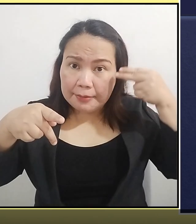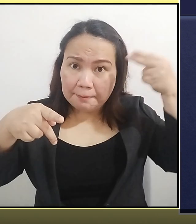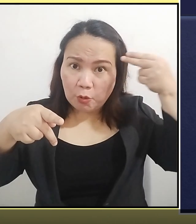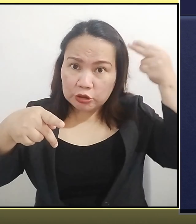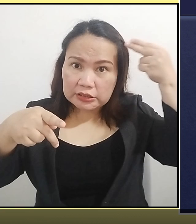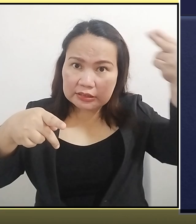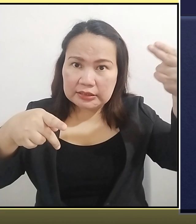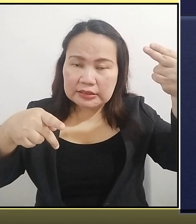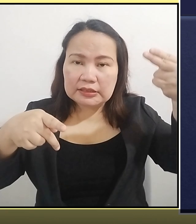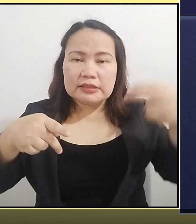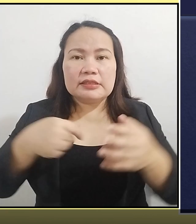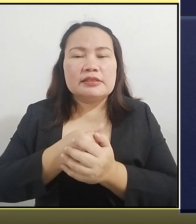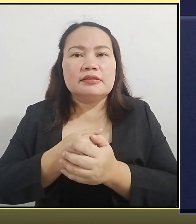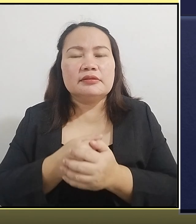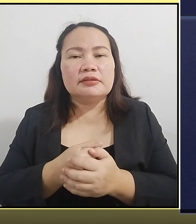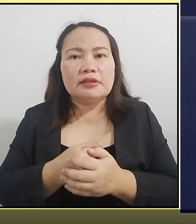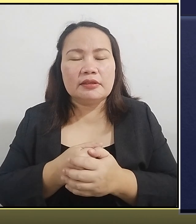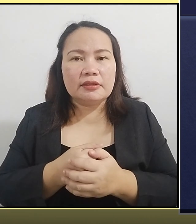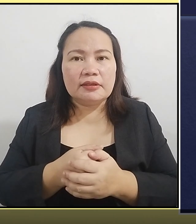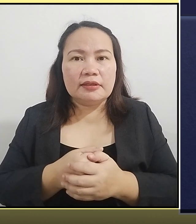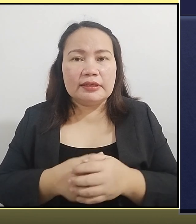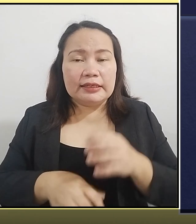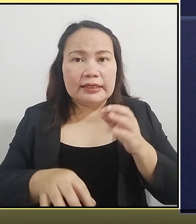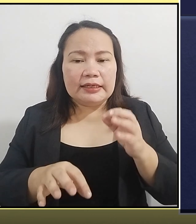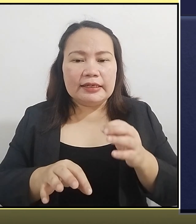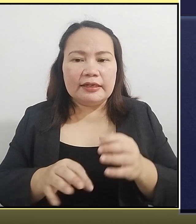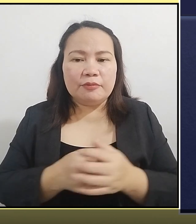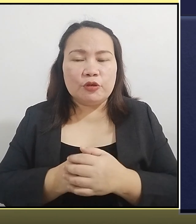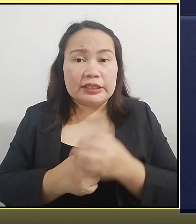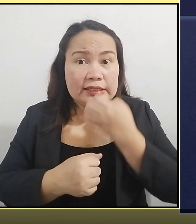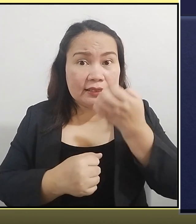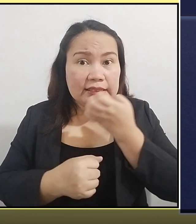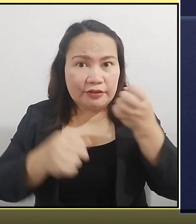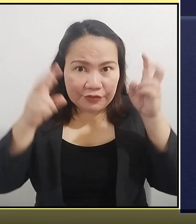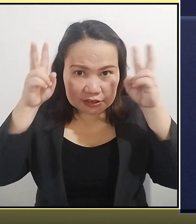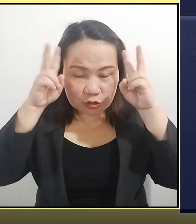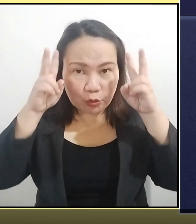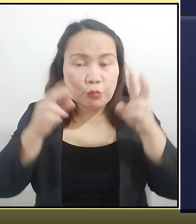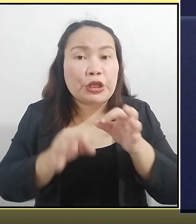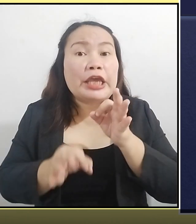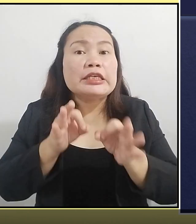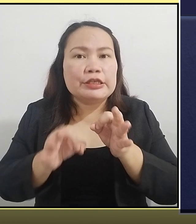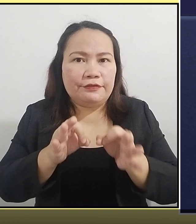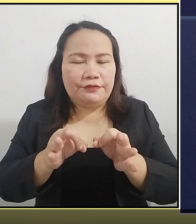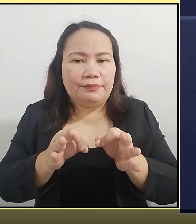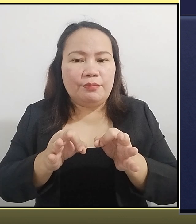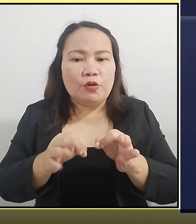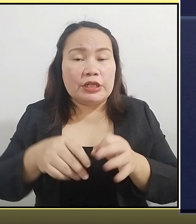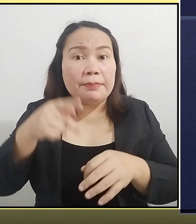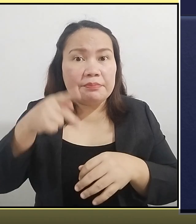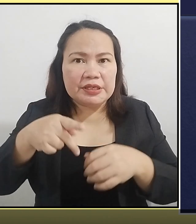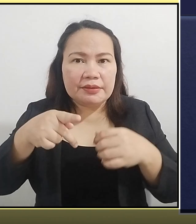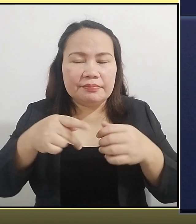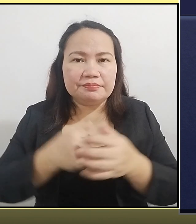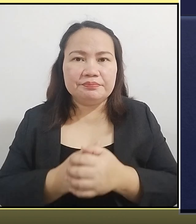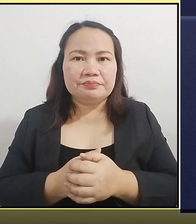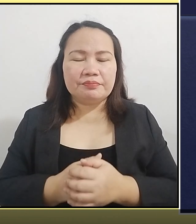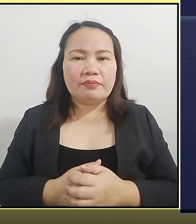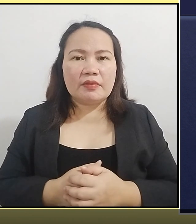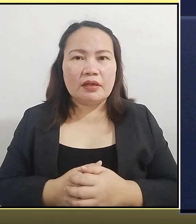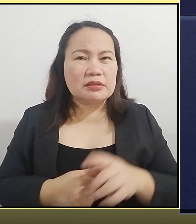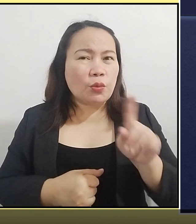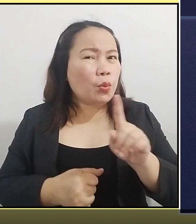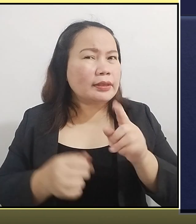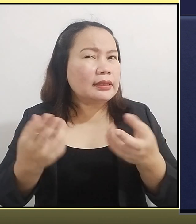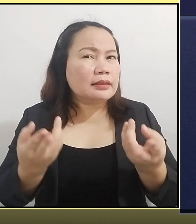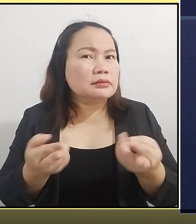our hypothesis. And then, kapag kumakain ako ng vegetables, kakain tayo ng vegetables, what can you conclude? Or ano ang